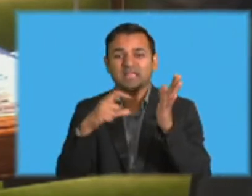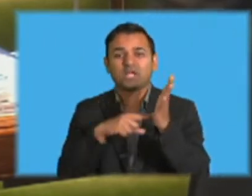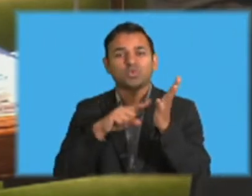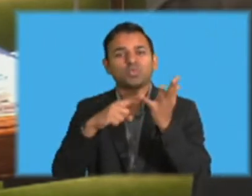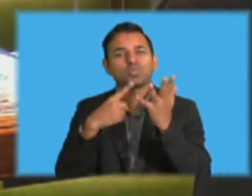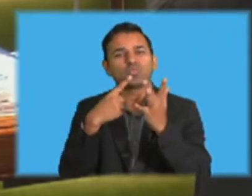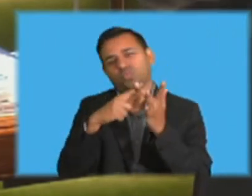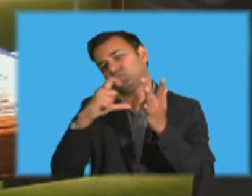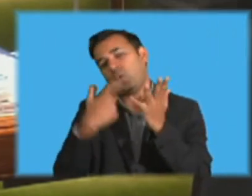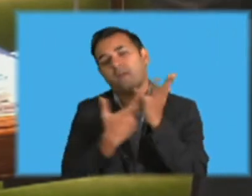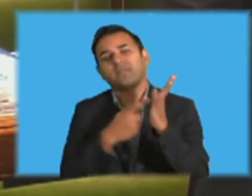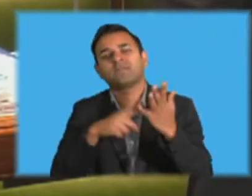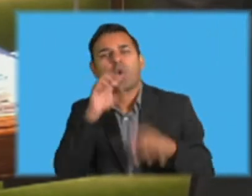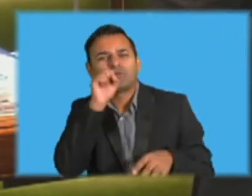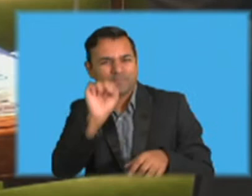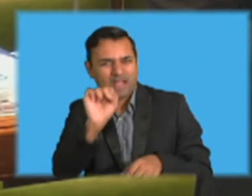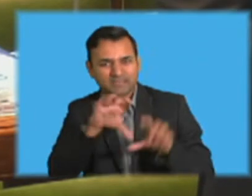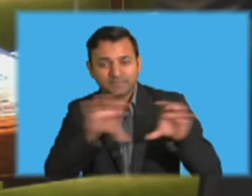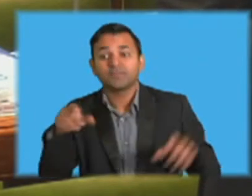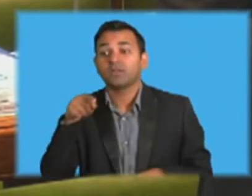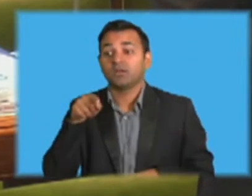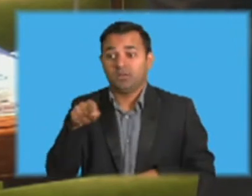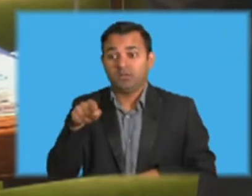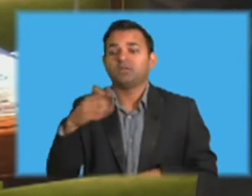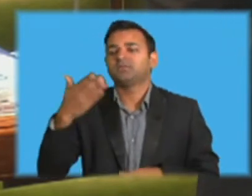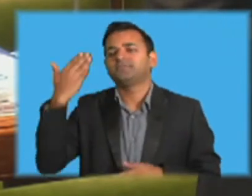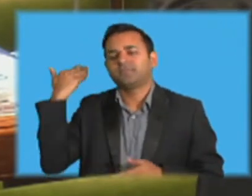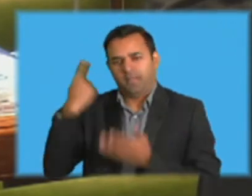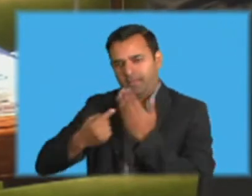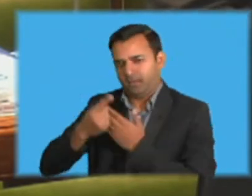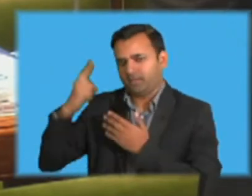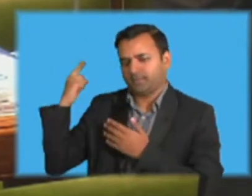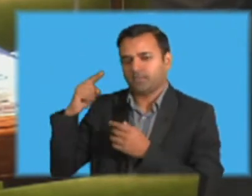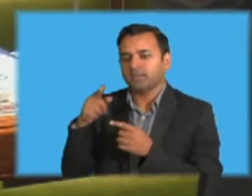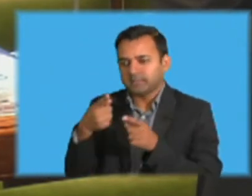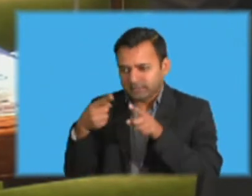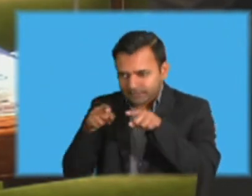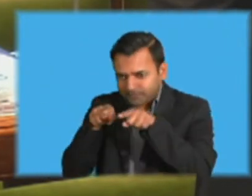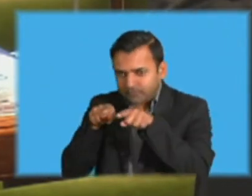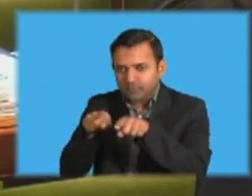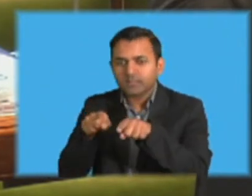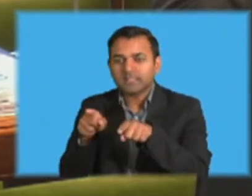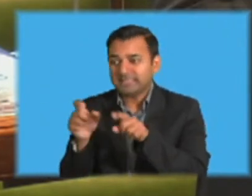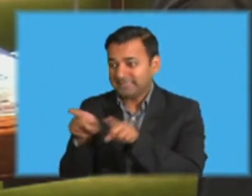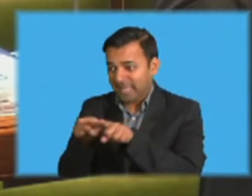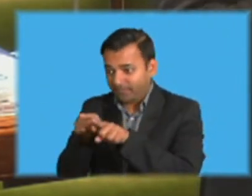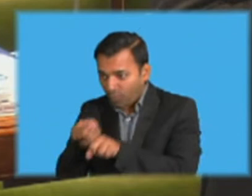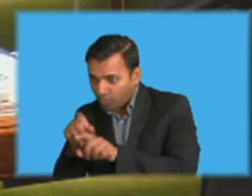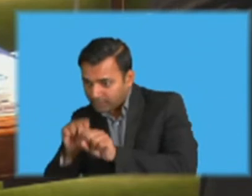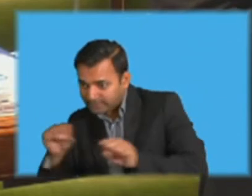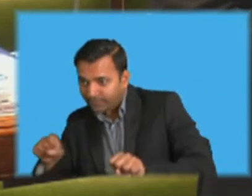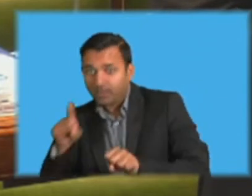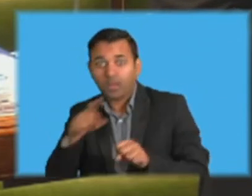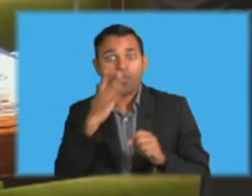volition for over 1 year, where they had the dual system. But once the law came into effect, then we had 2 months of dual